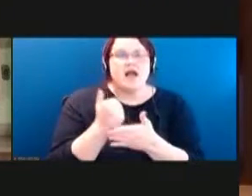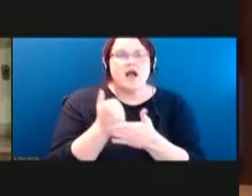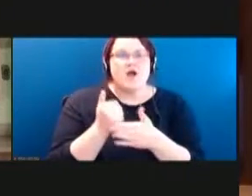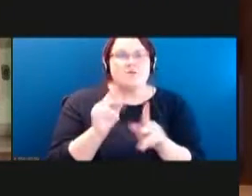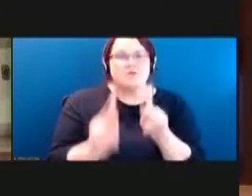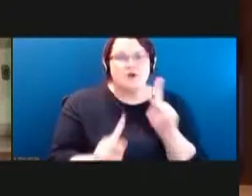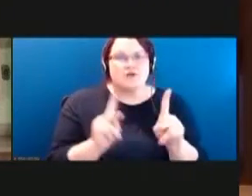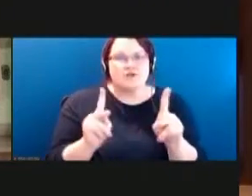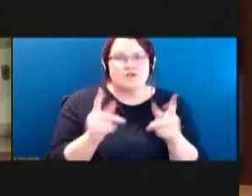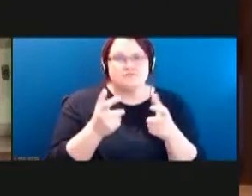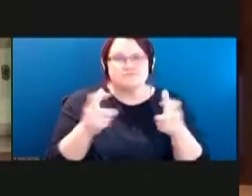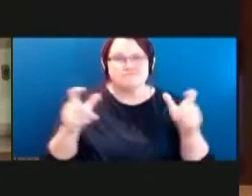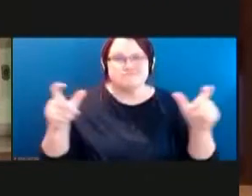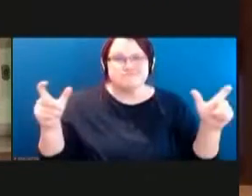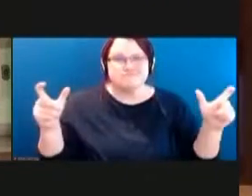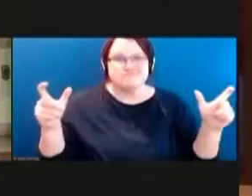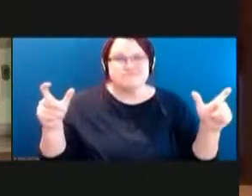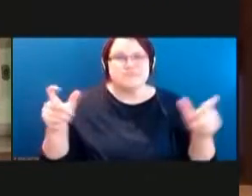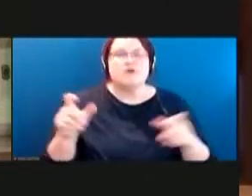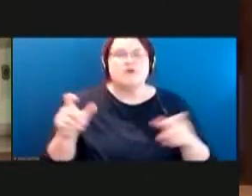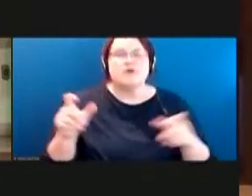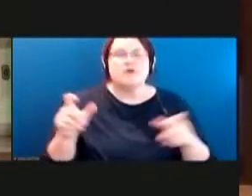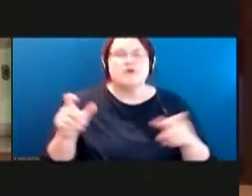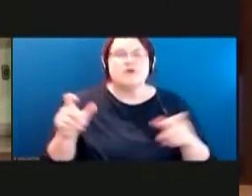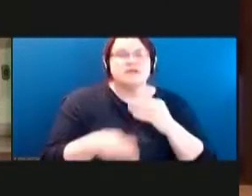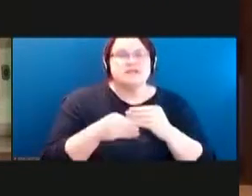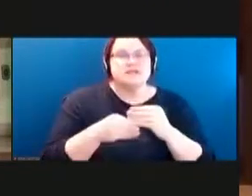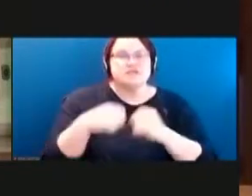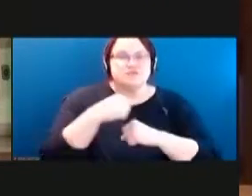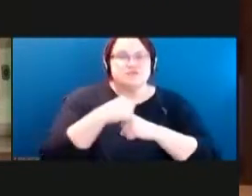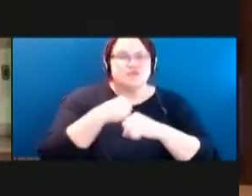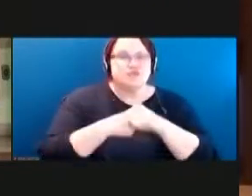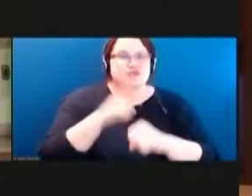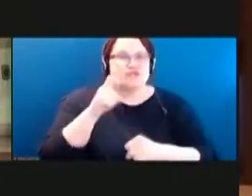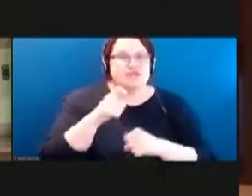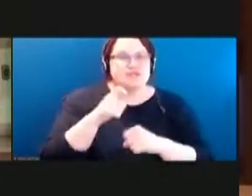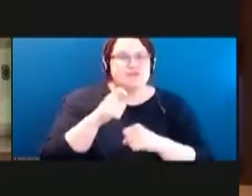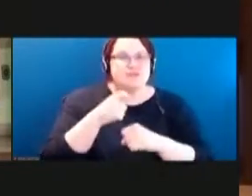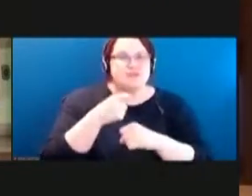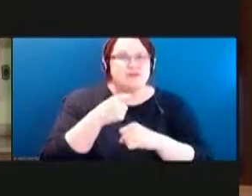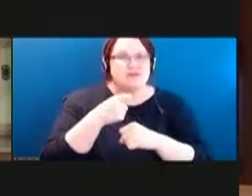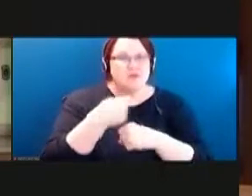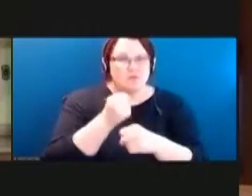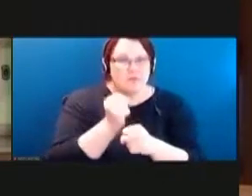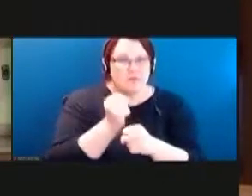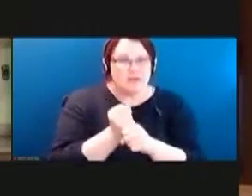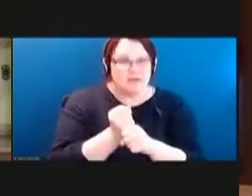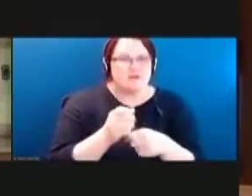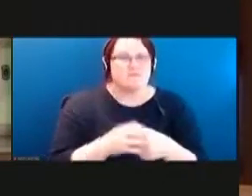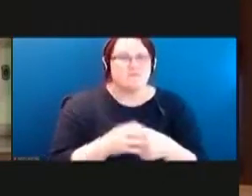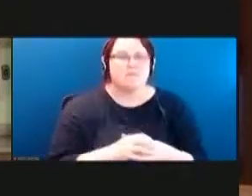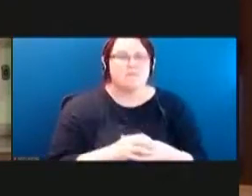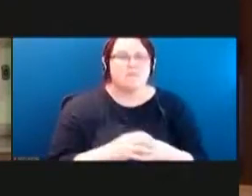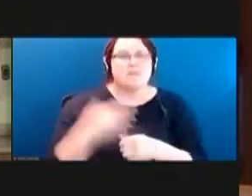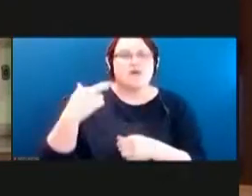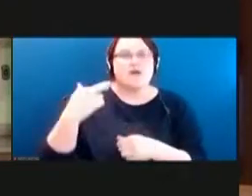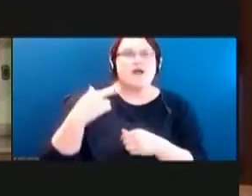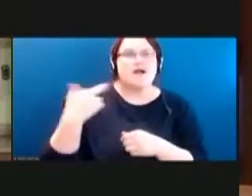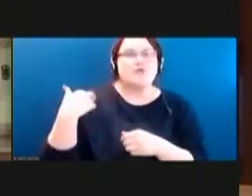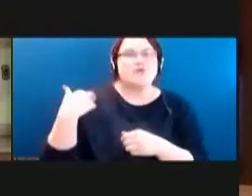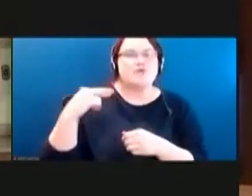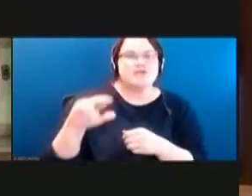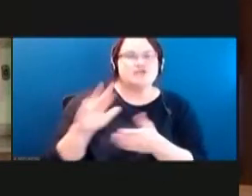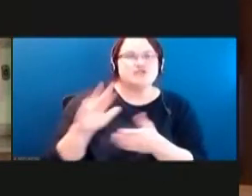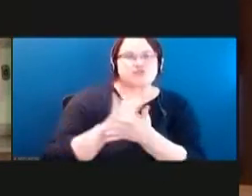an additional structure needed to be created, or additional religious school space was